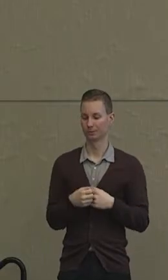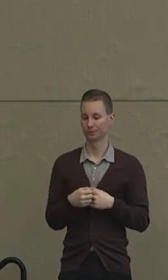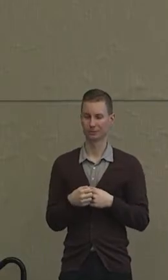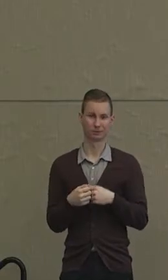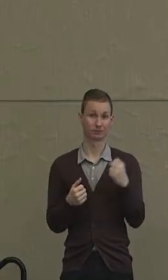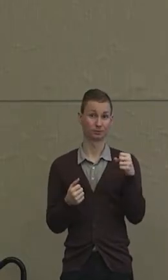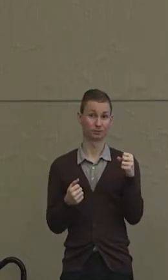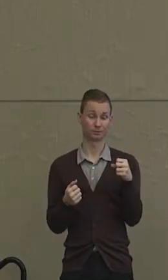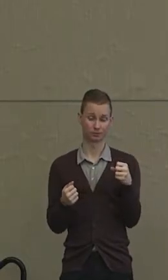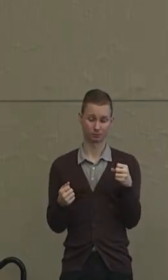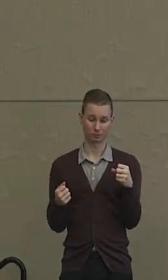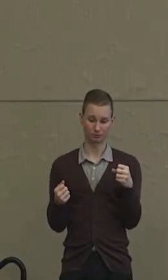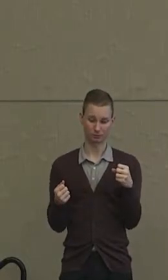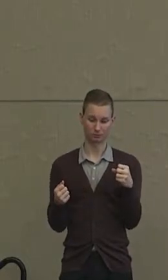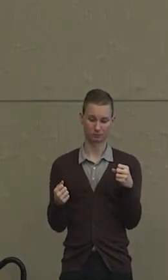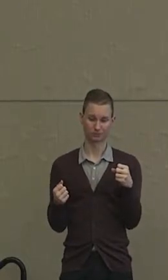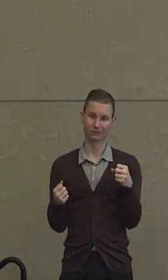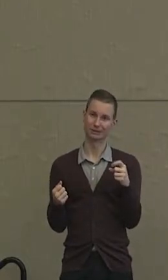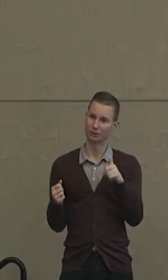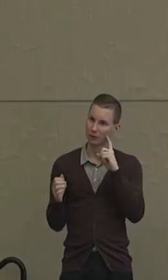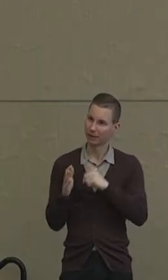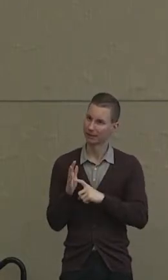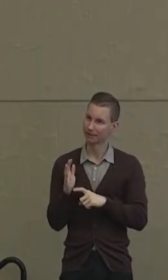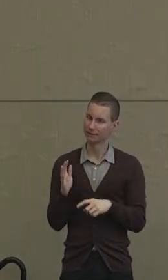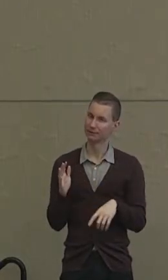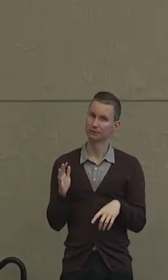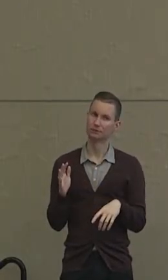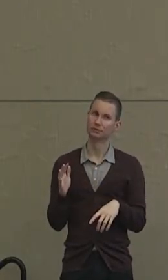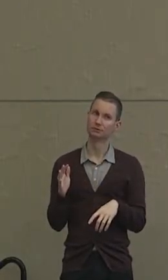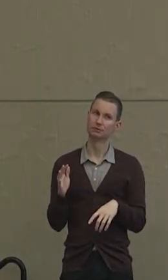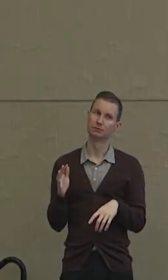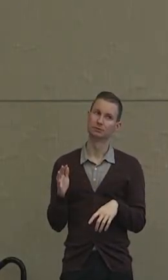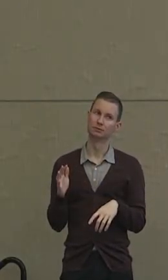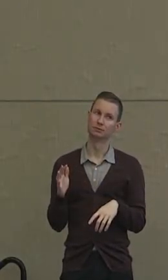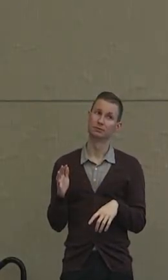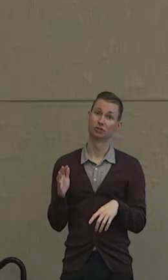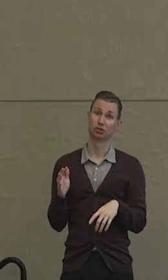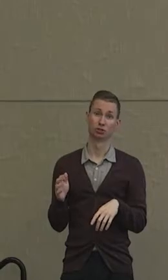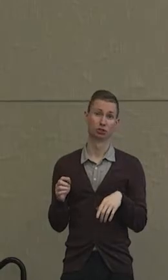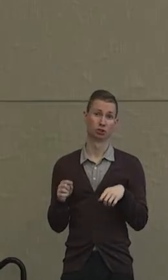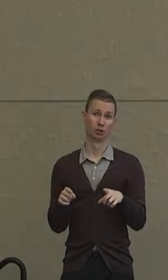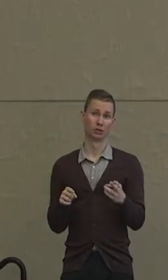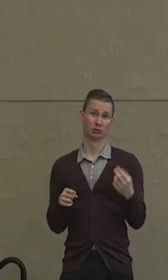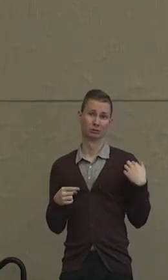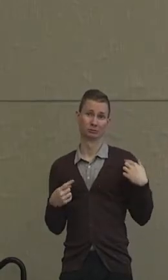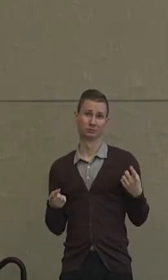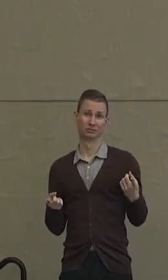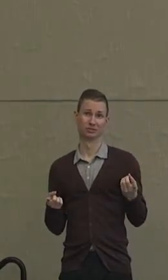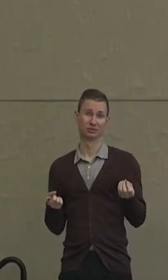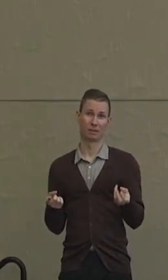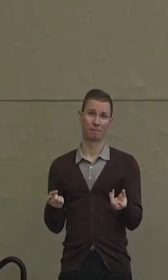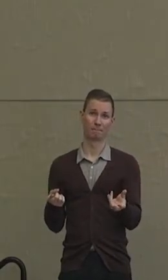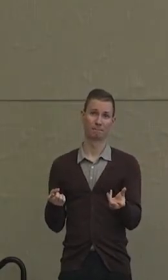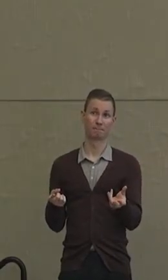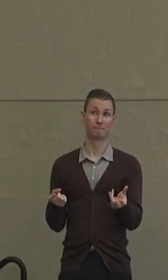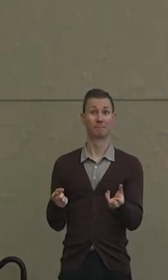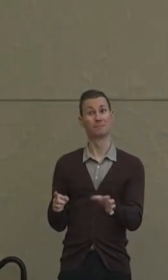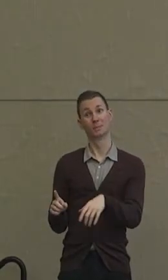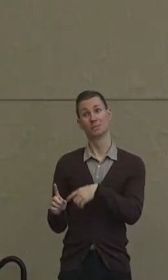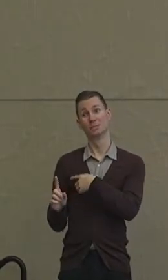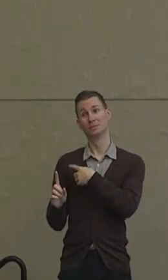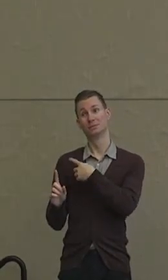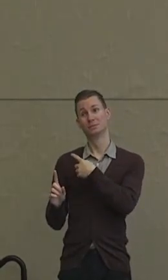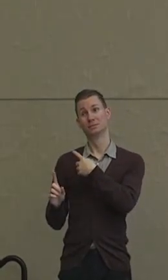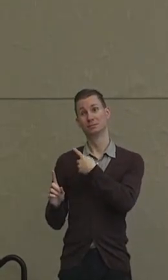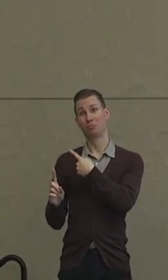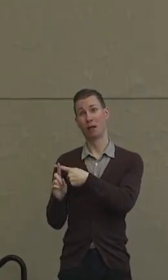so we just need need to recognize that there's been, you know, in history, some of the you know positive forces